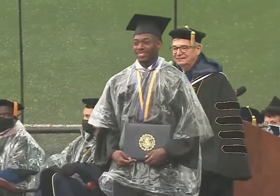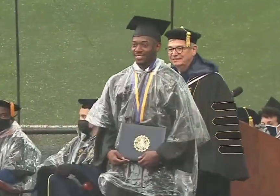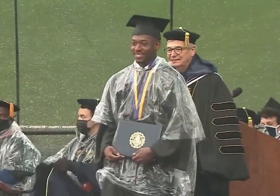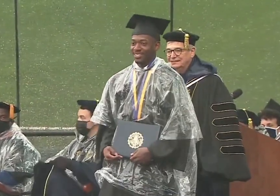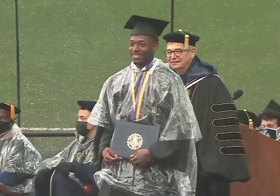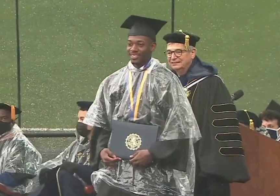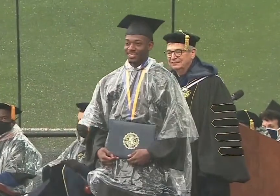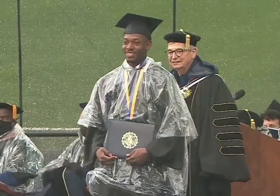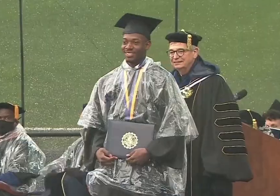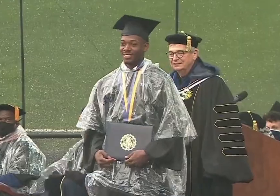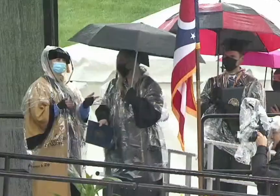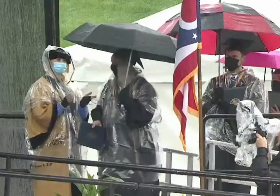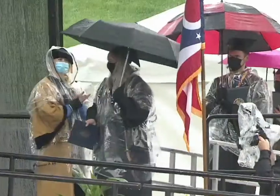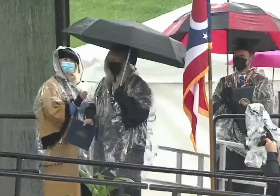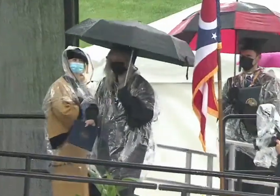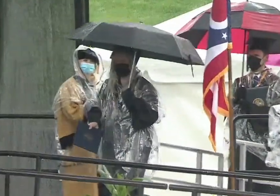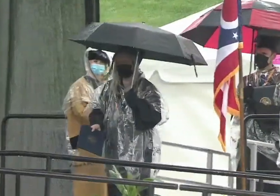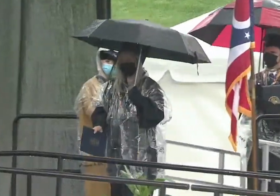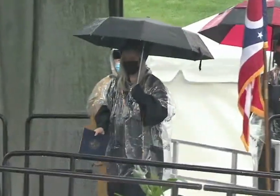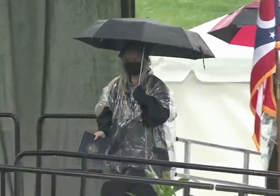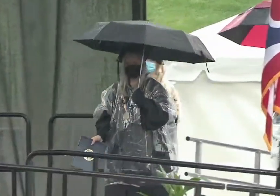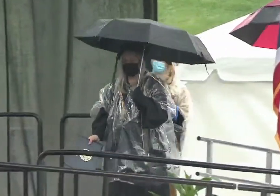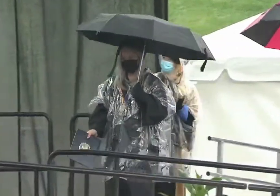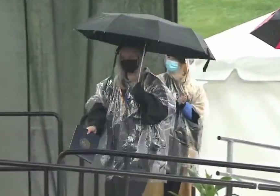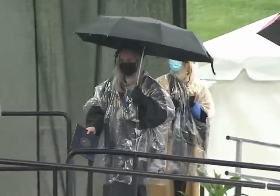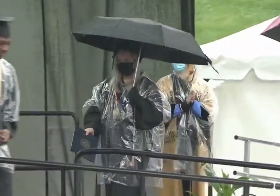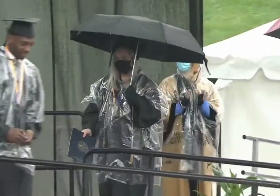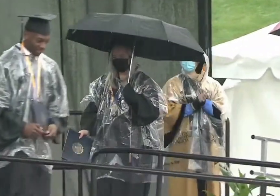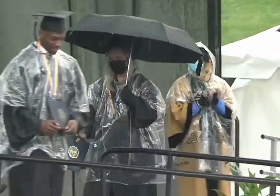Marissa M. Meredith.